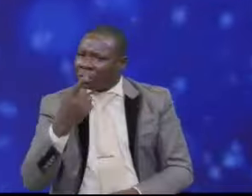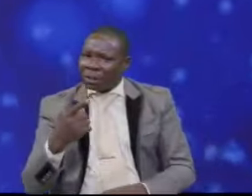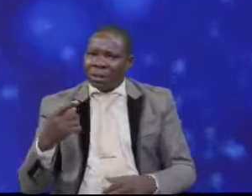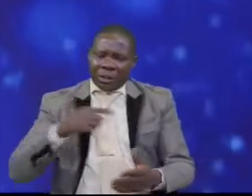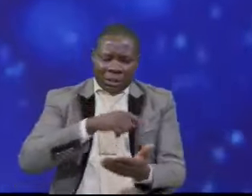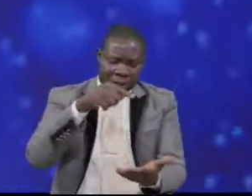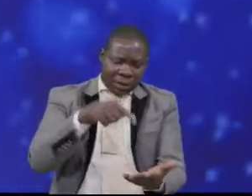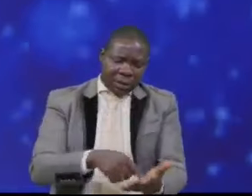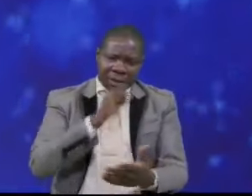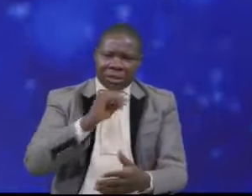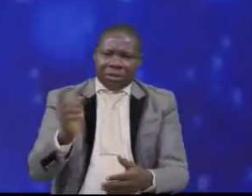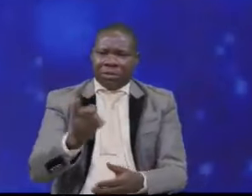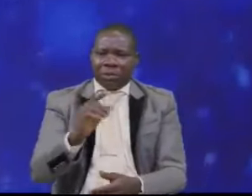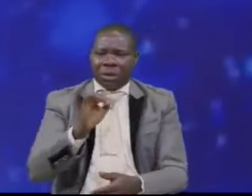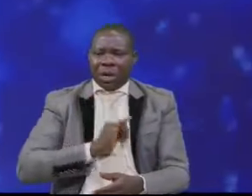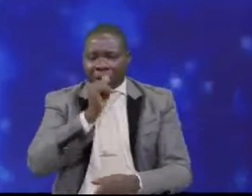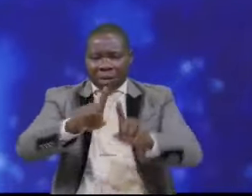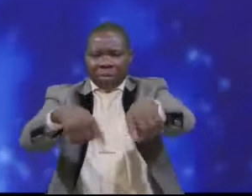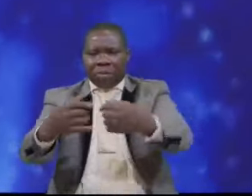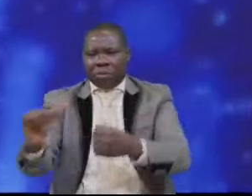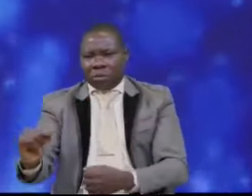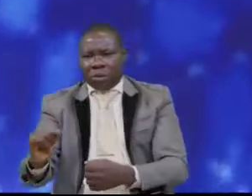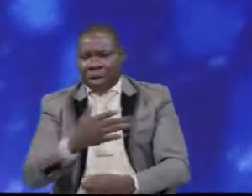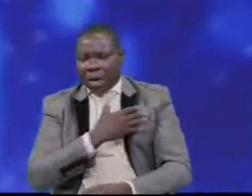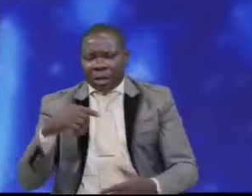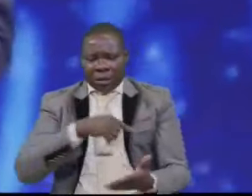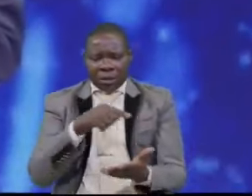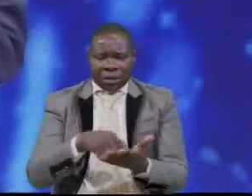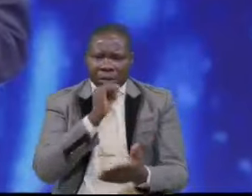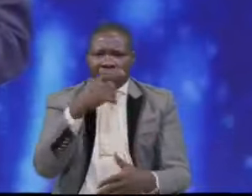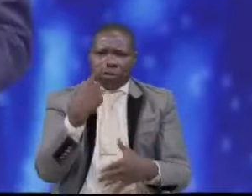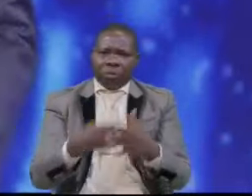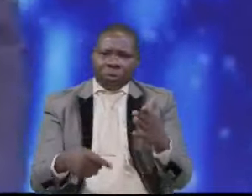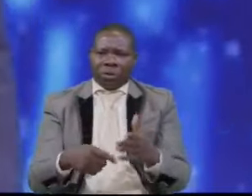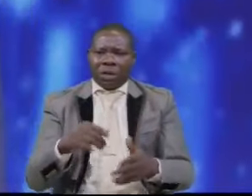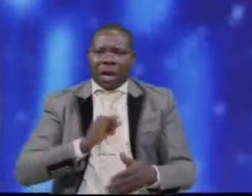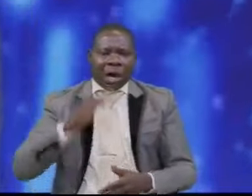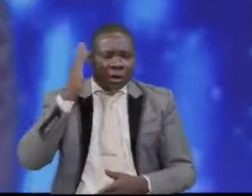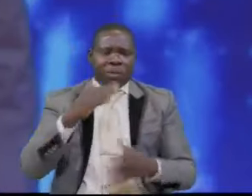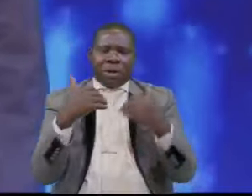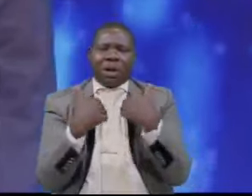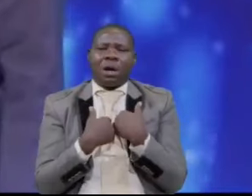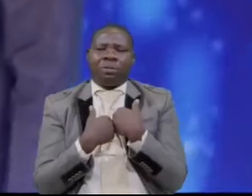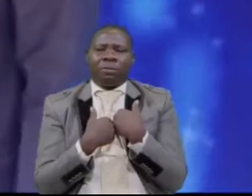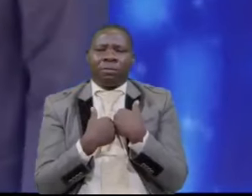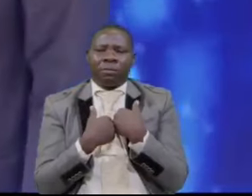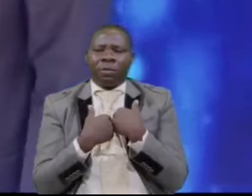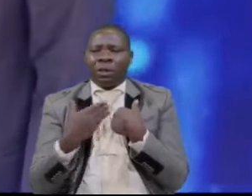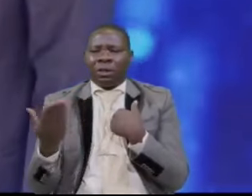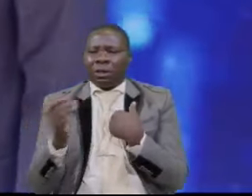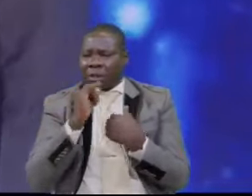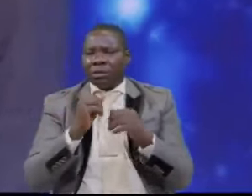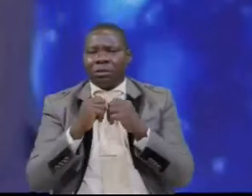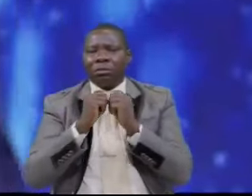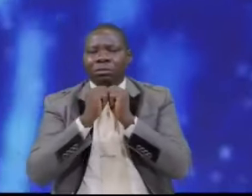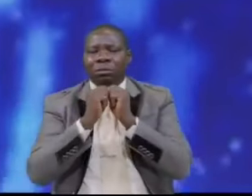where I am going, and this is what I will have, there is nothing that can stand